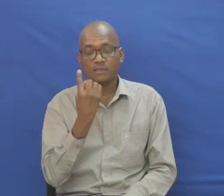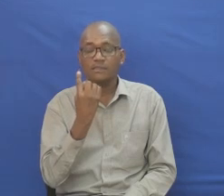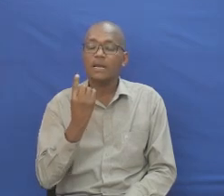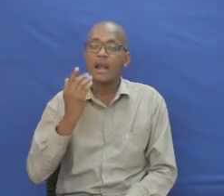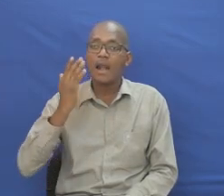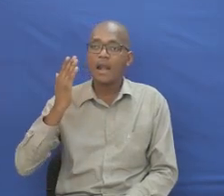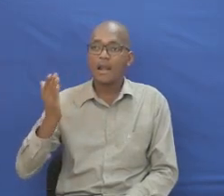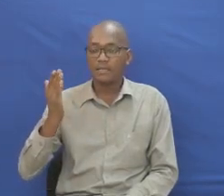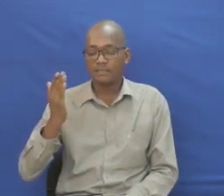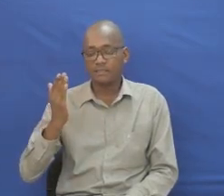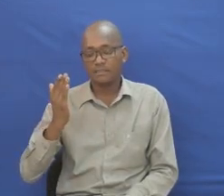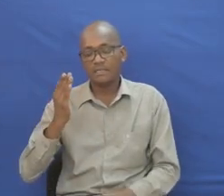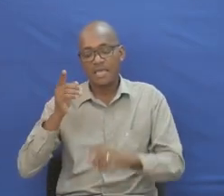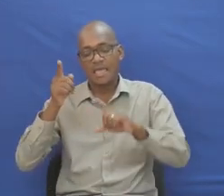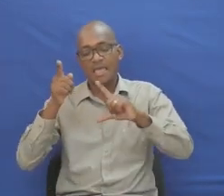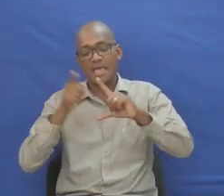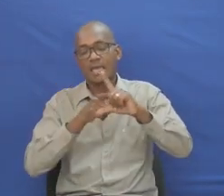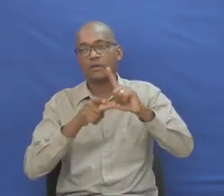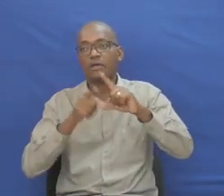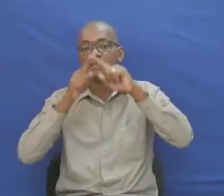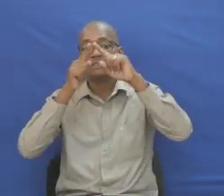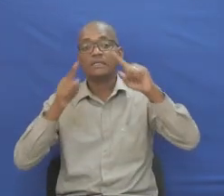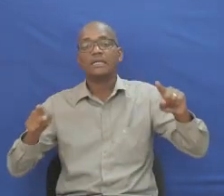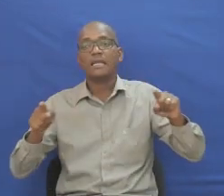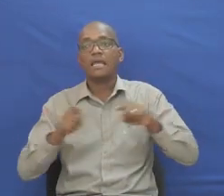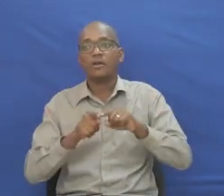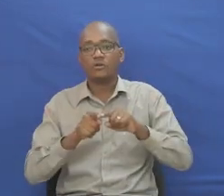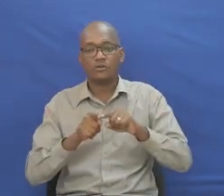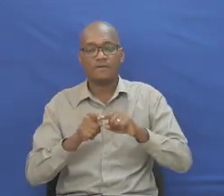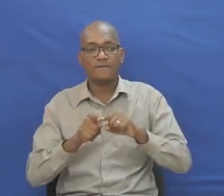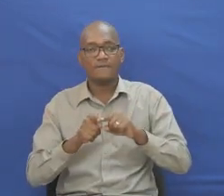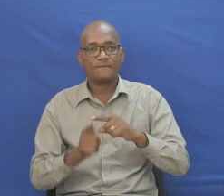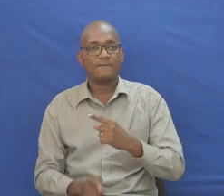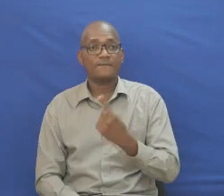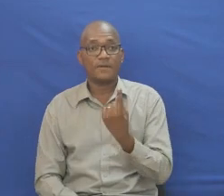triangle. So the second part, it is a